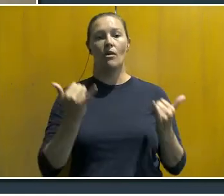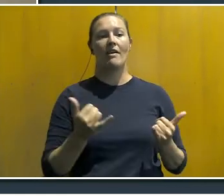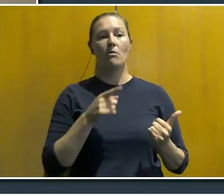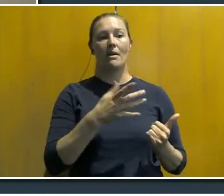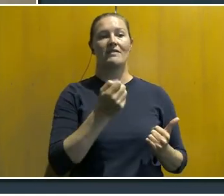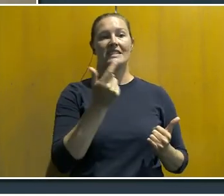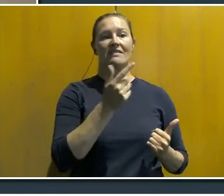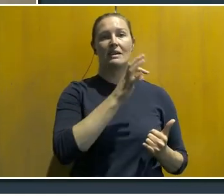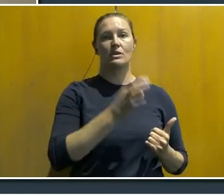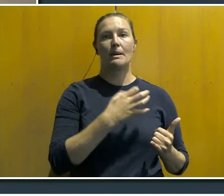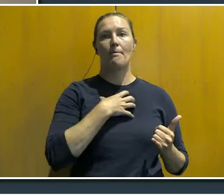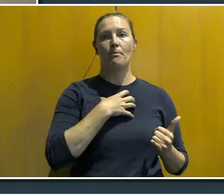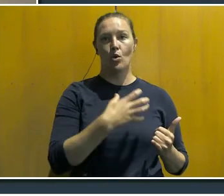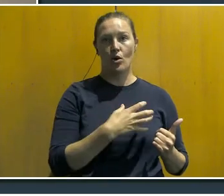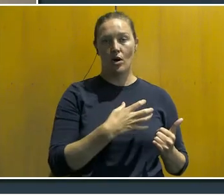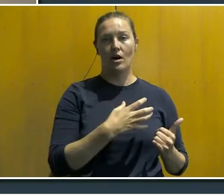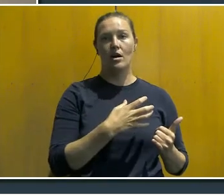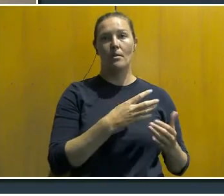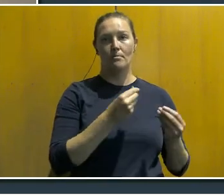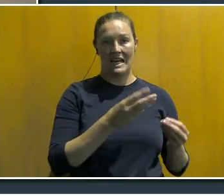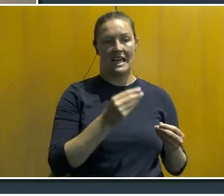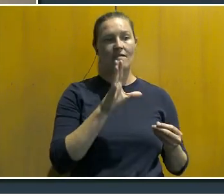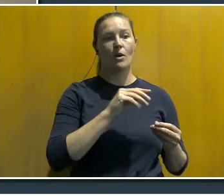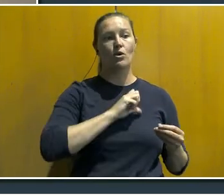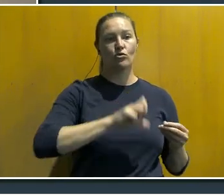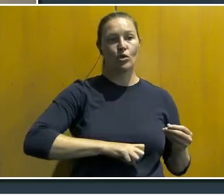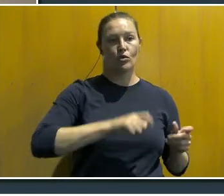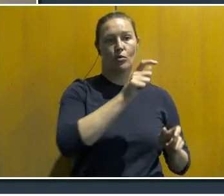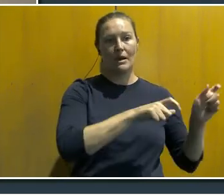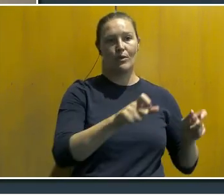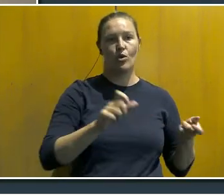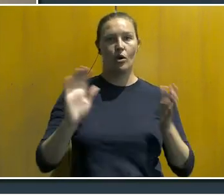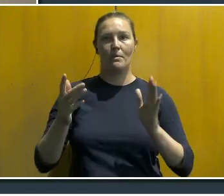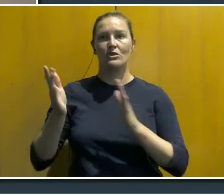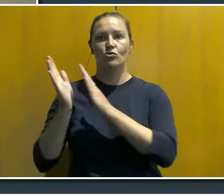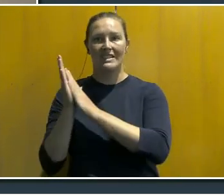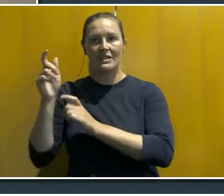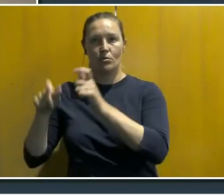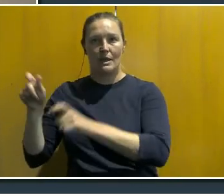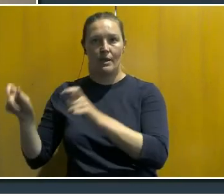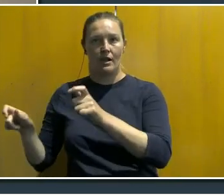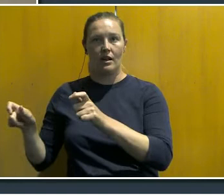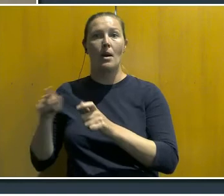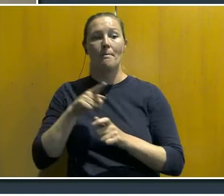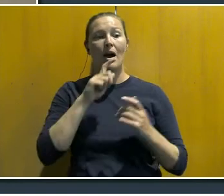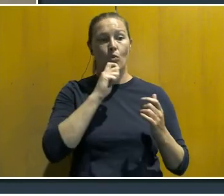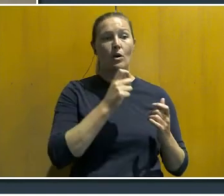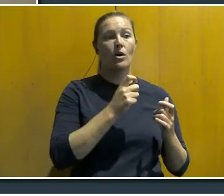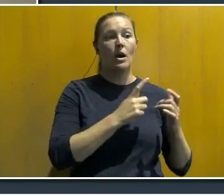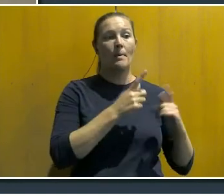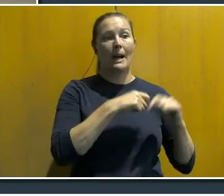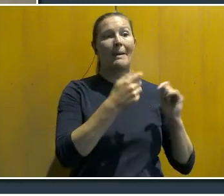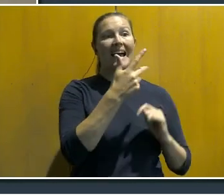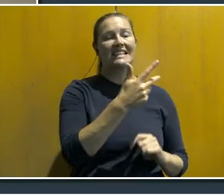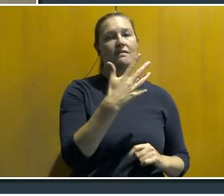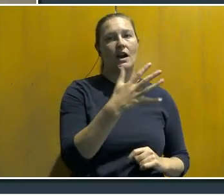more cash in hand from a rural person than a residential person. You want to increase that to 85%